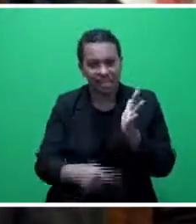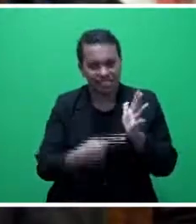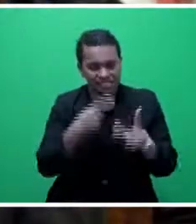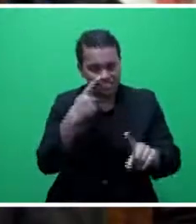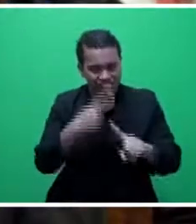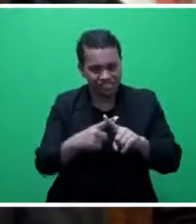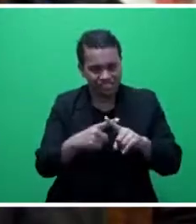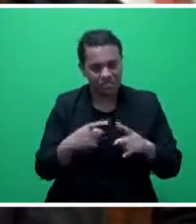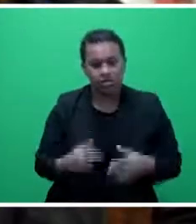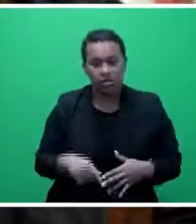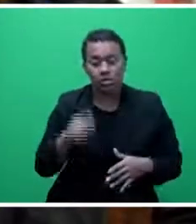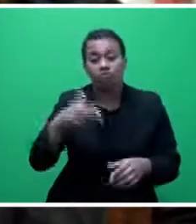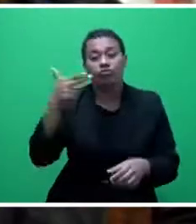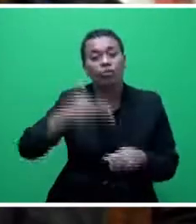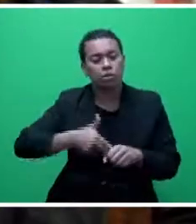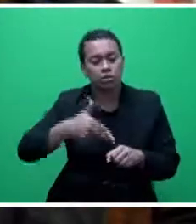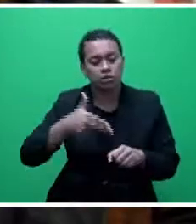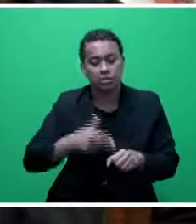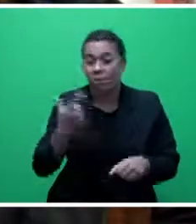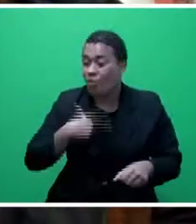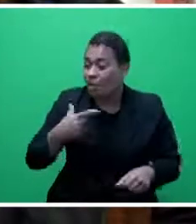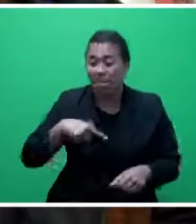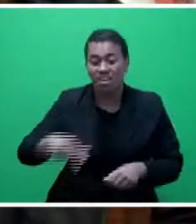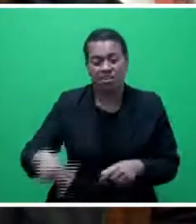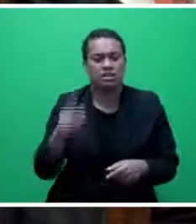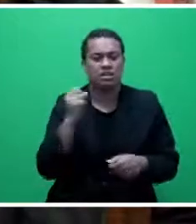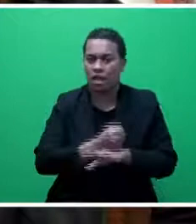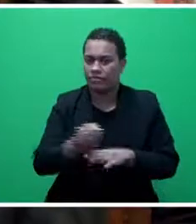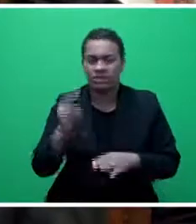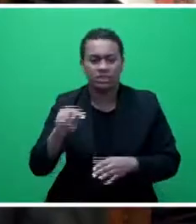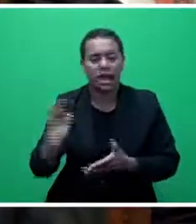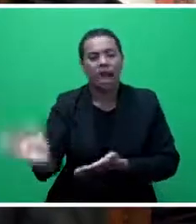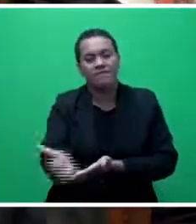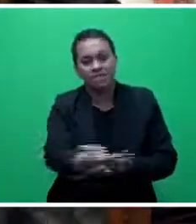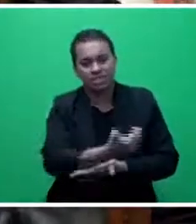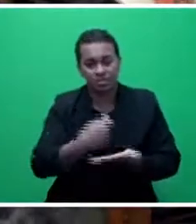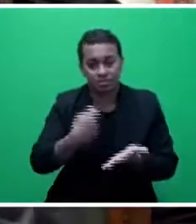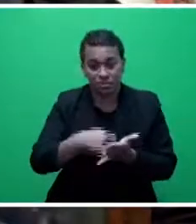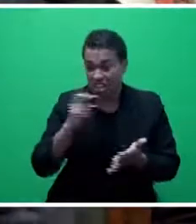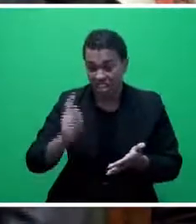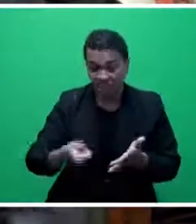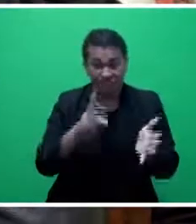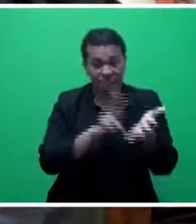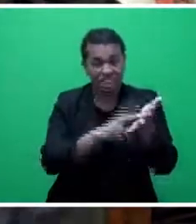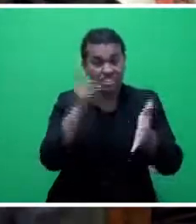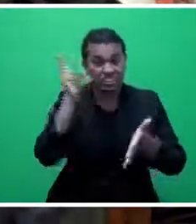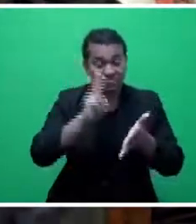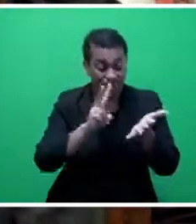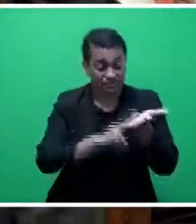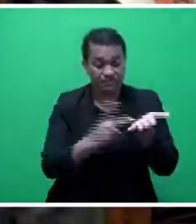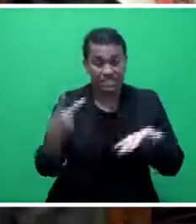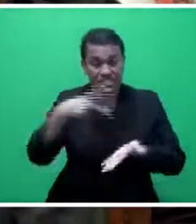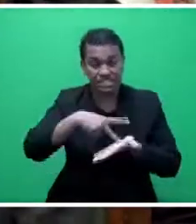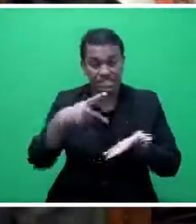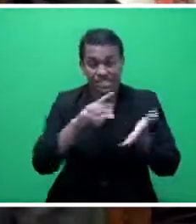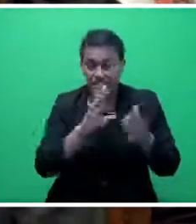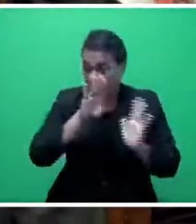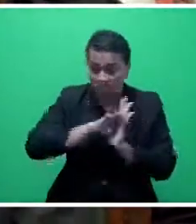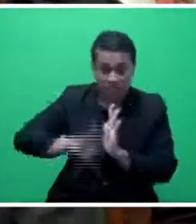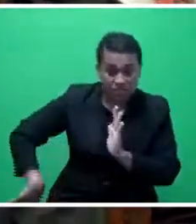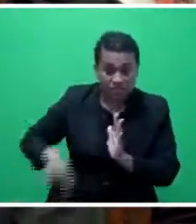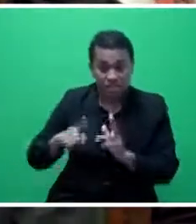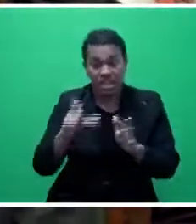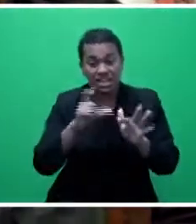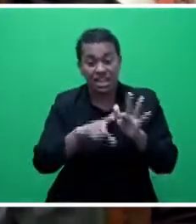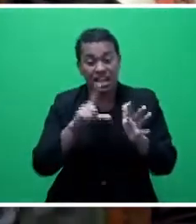revenue. It's a fact. When you don't have VAT, when you don't have ECAL, when you don't have tourists coming in, when